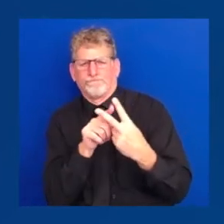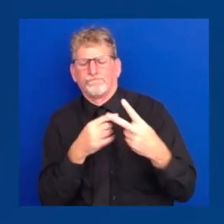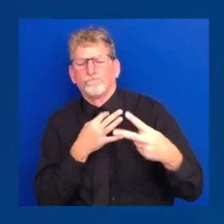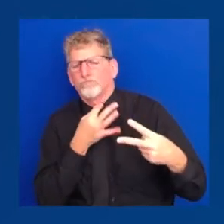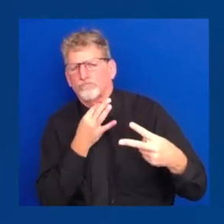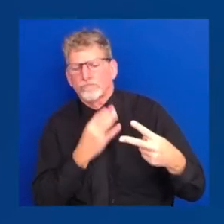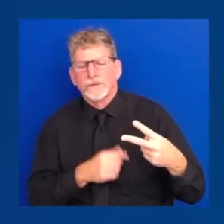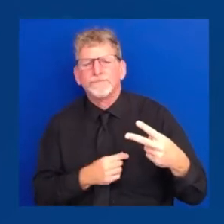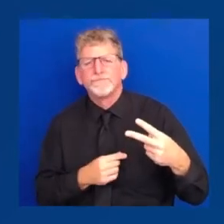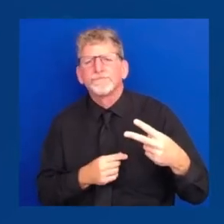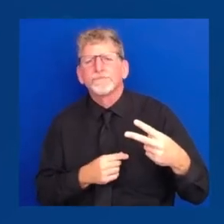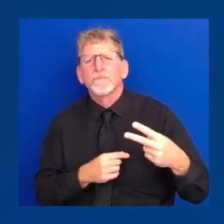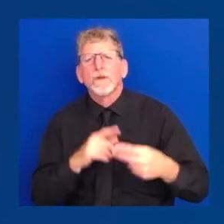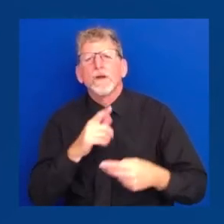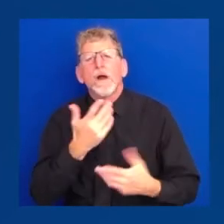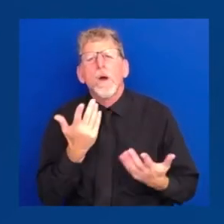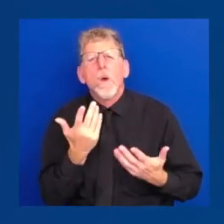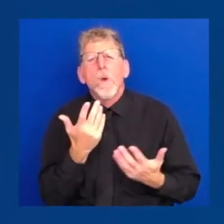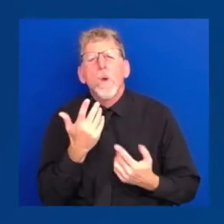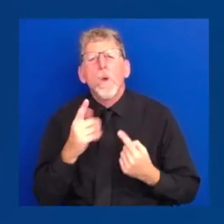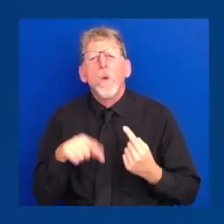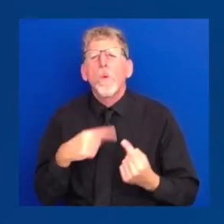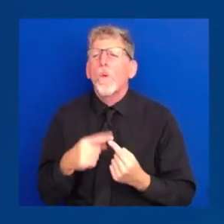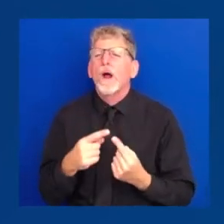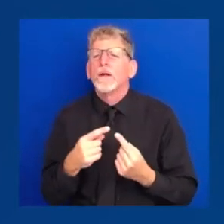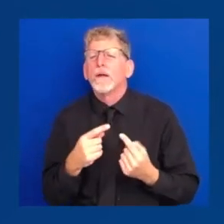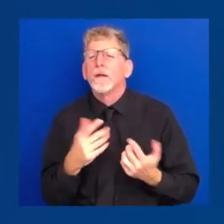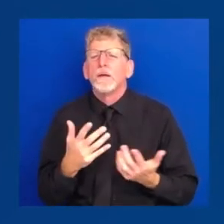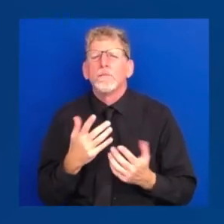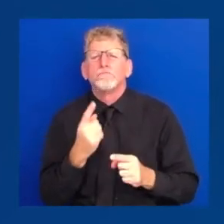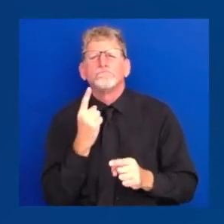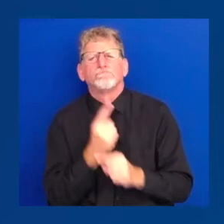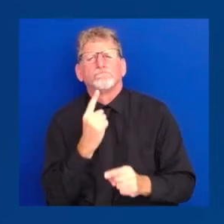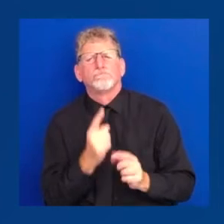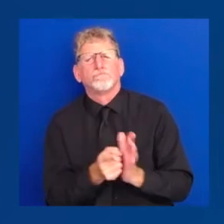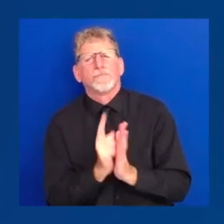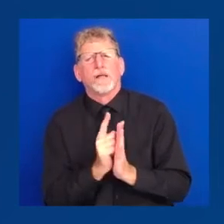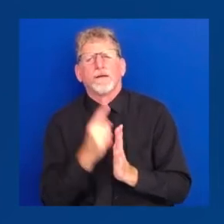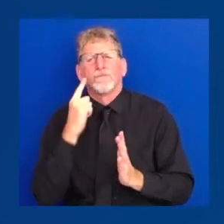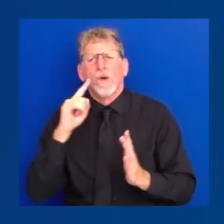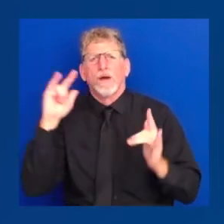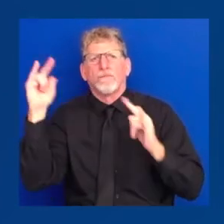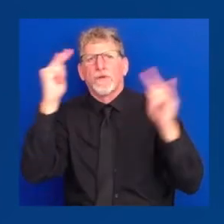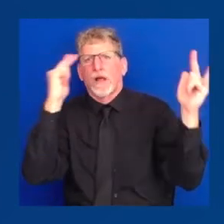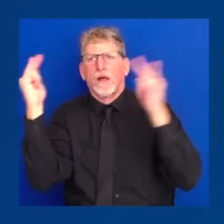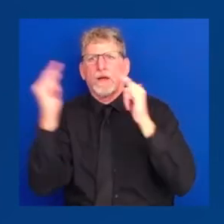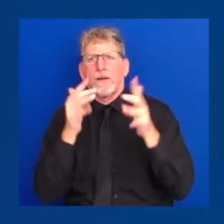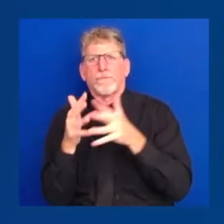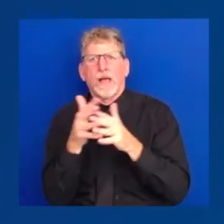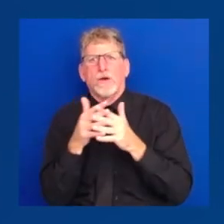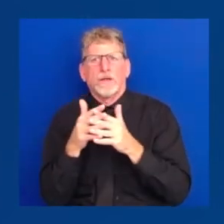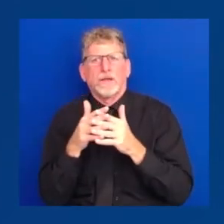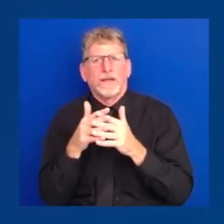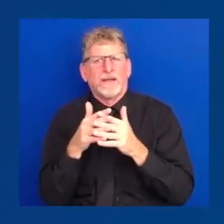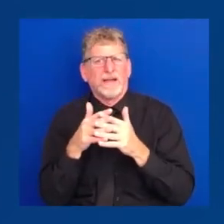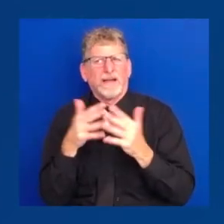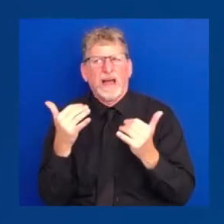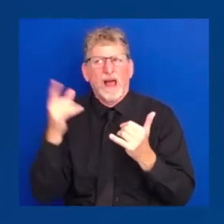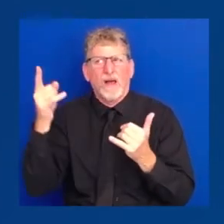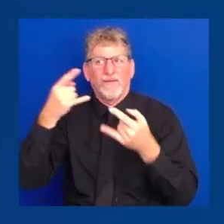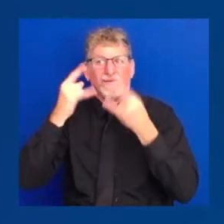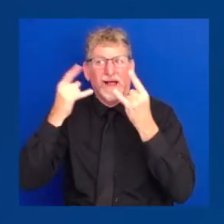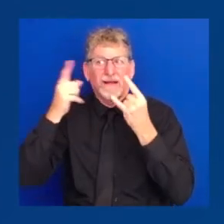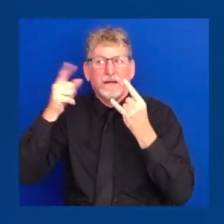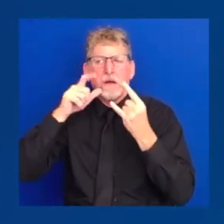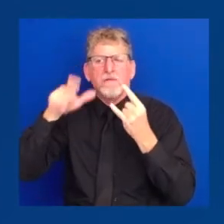domestic travel mask mandate, given the lower risk of COVID and your new plan? And secondly, when you say, and when the